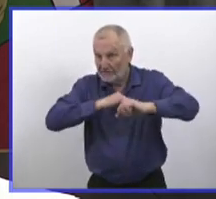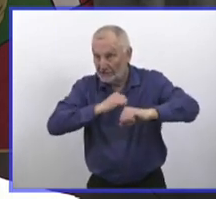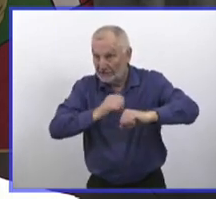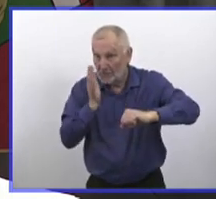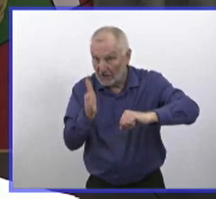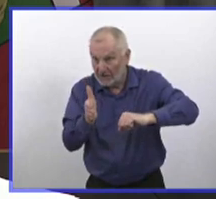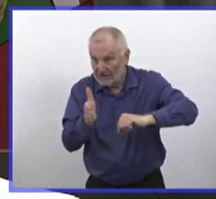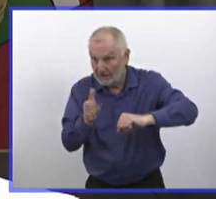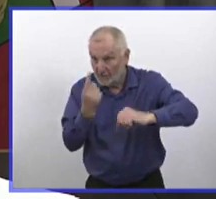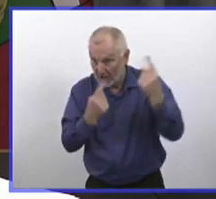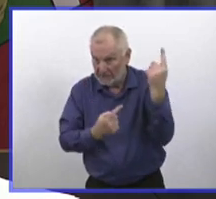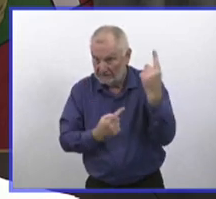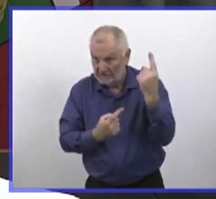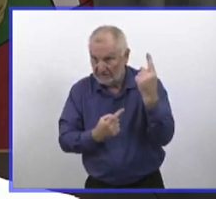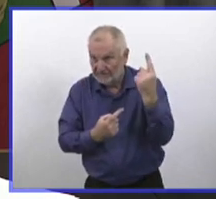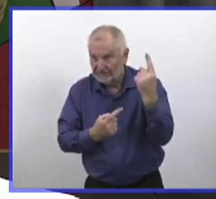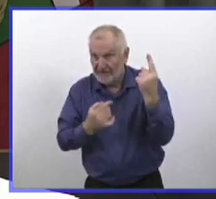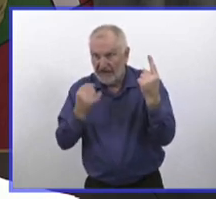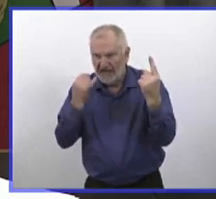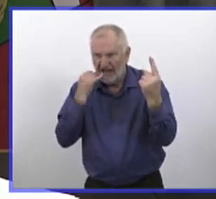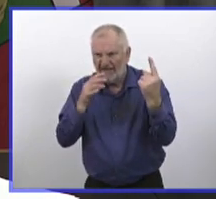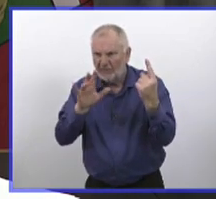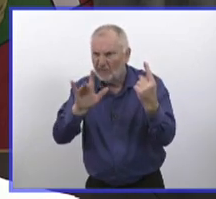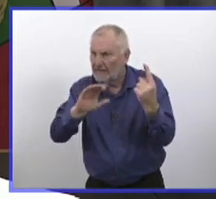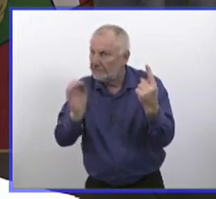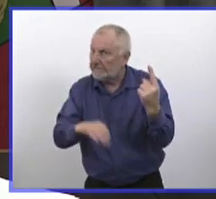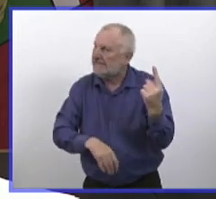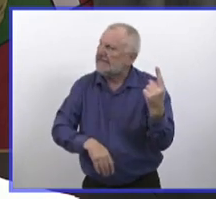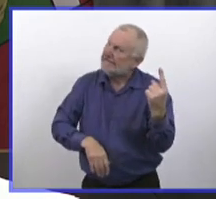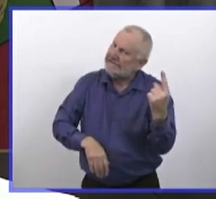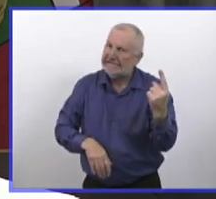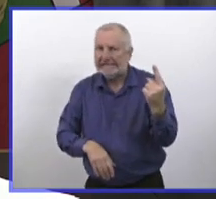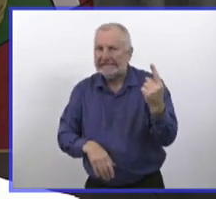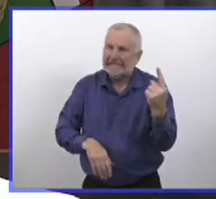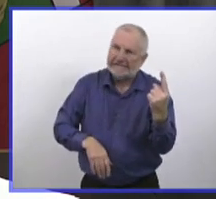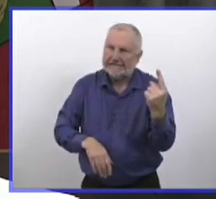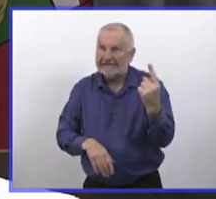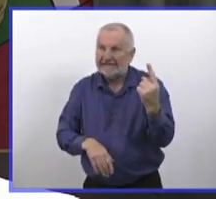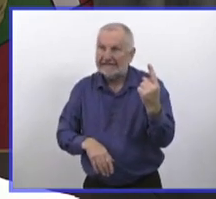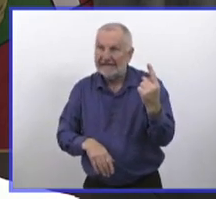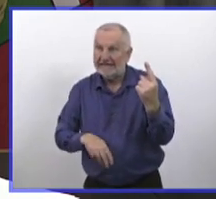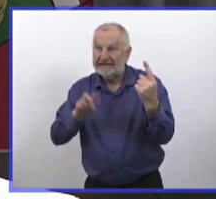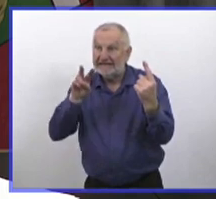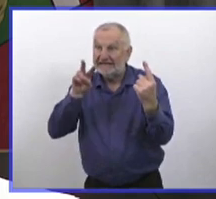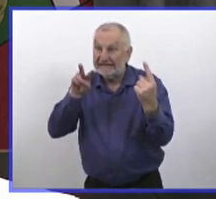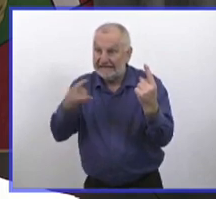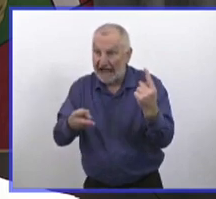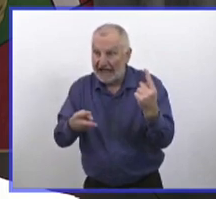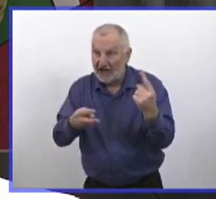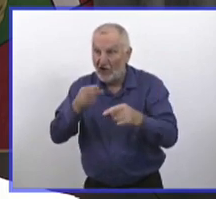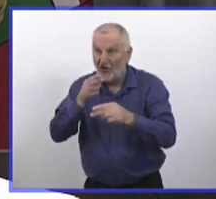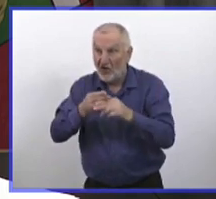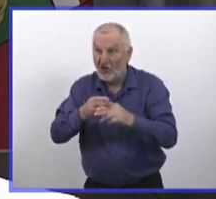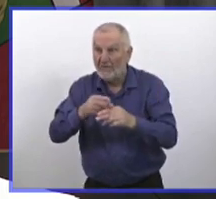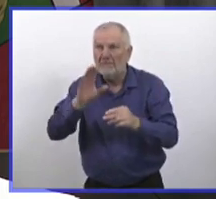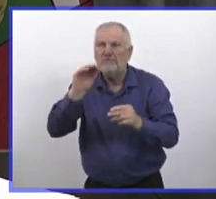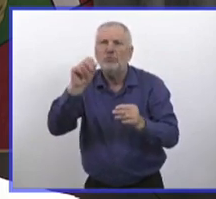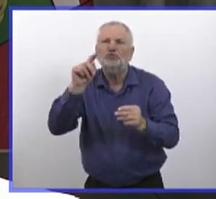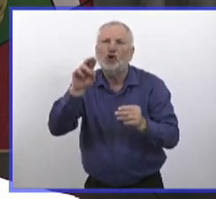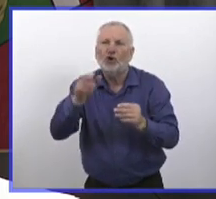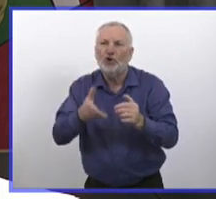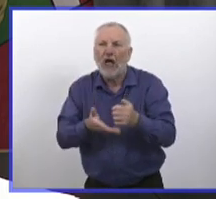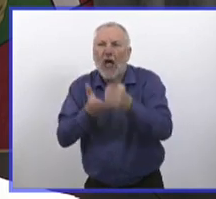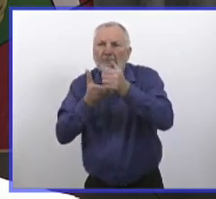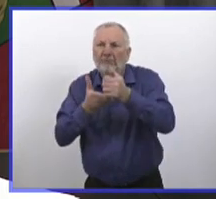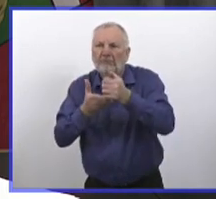quite protective, the second dose is what we typically consider a booster. And the booster's main role is generally to